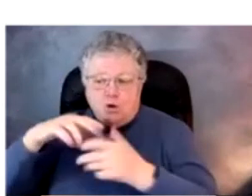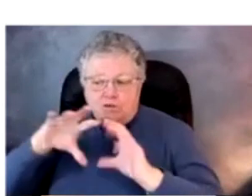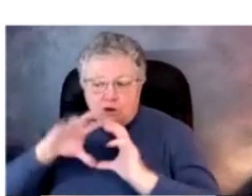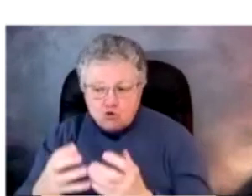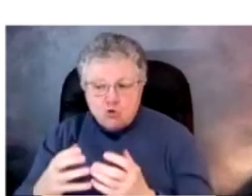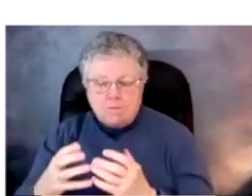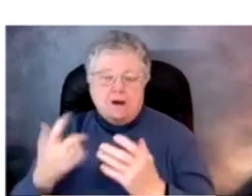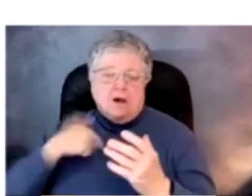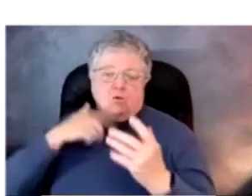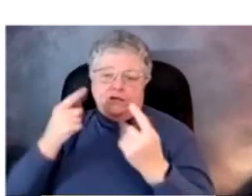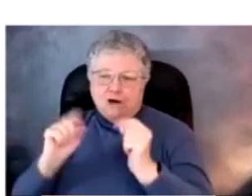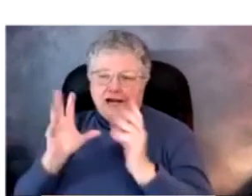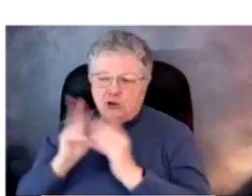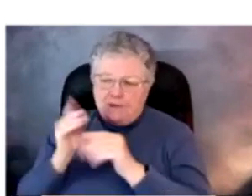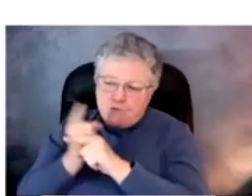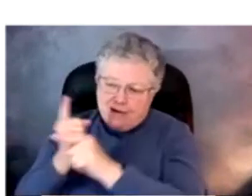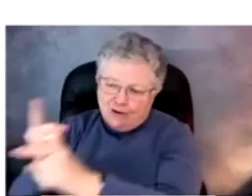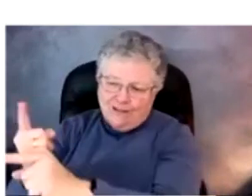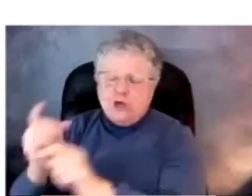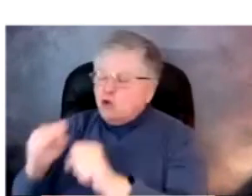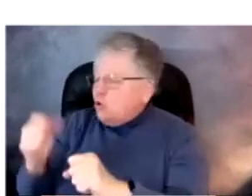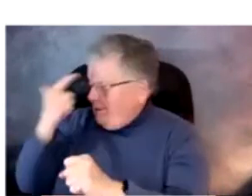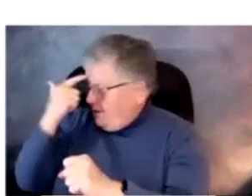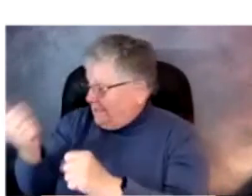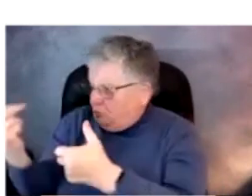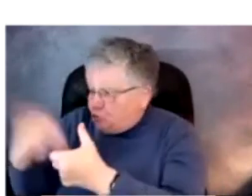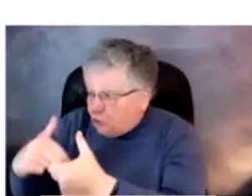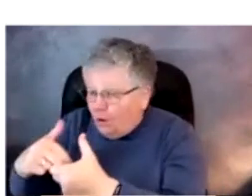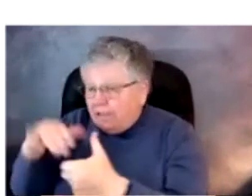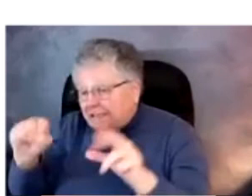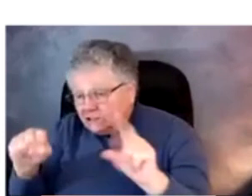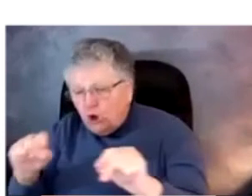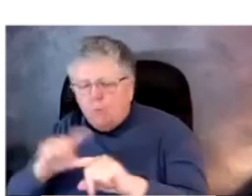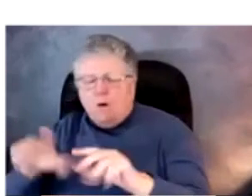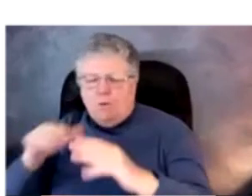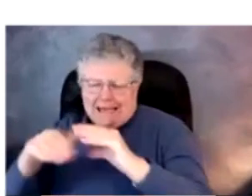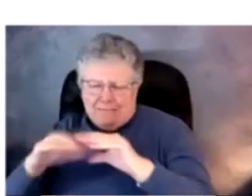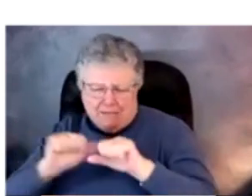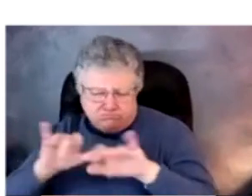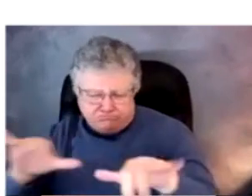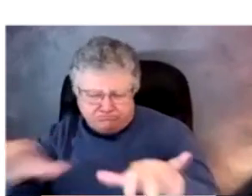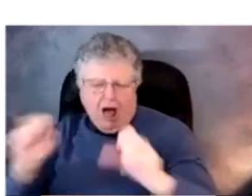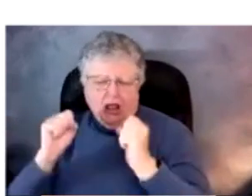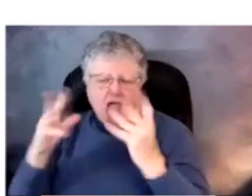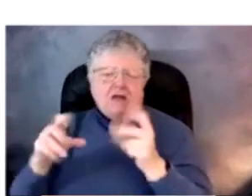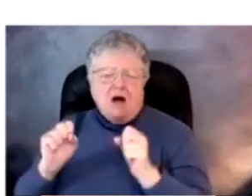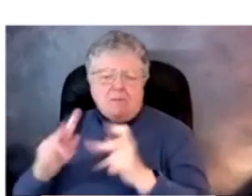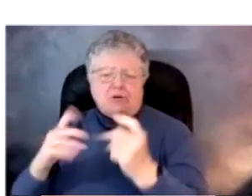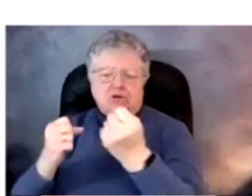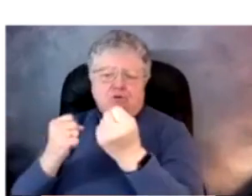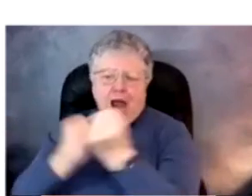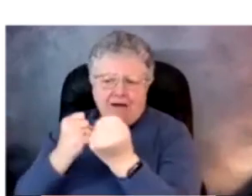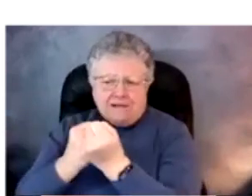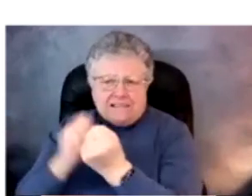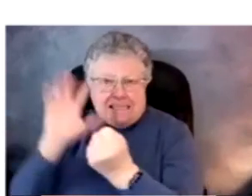or not, send out lots of emails, lots of potential connections, lots of opportunities to advocate, particularly at the federal